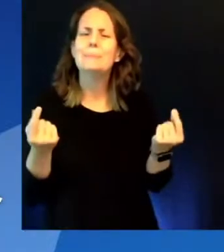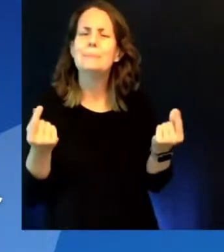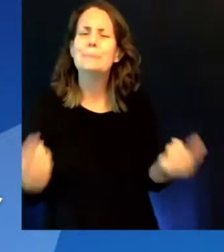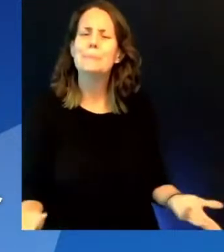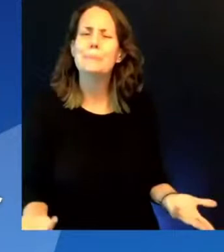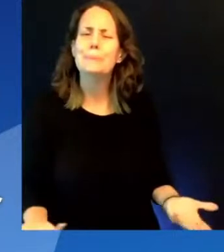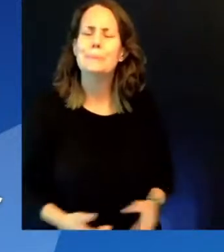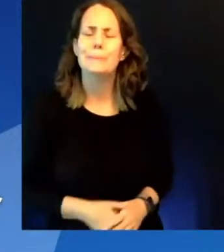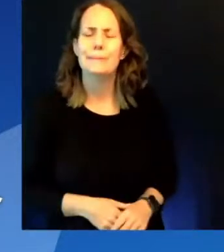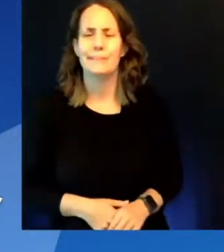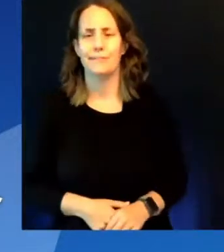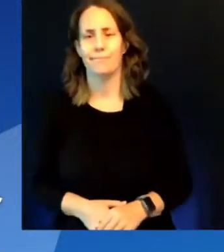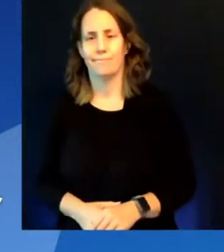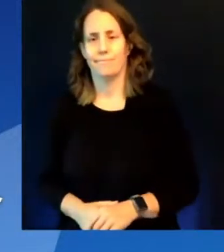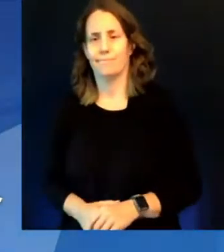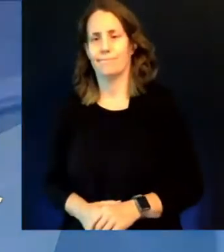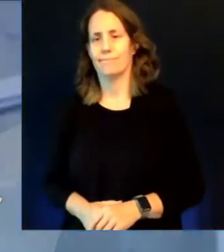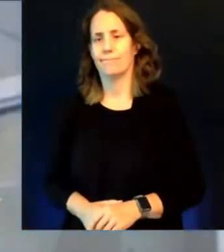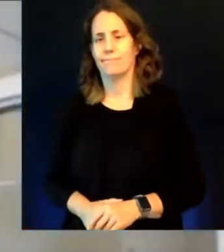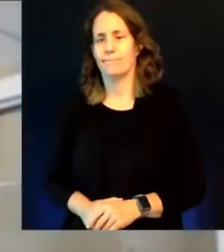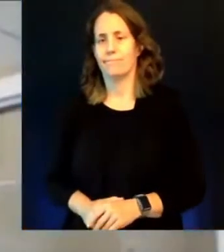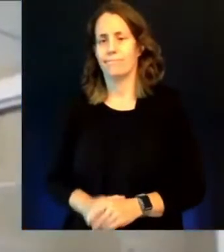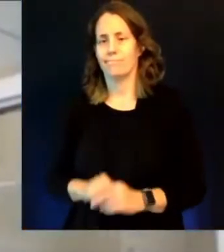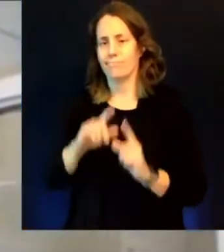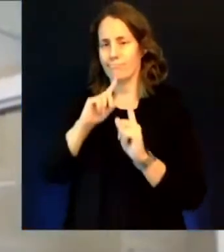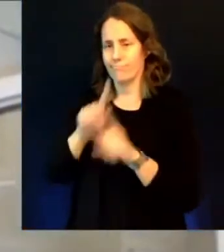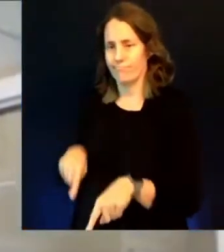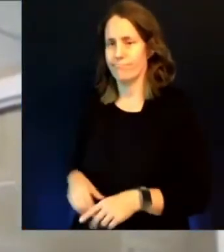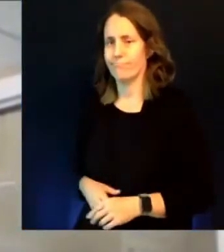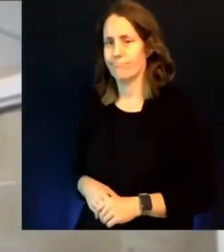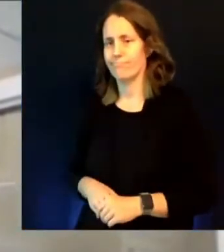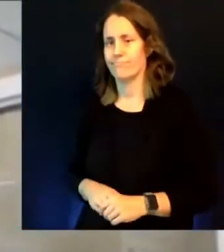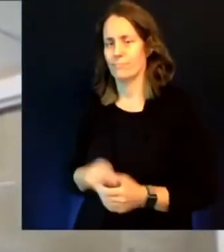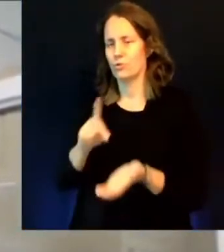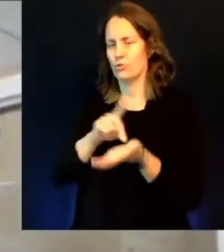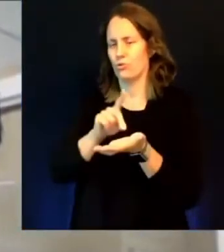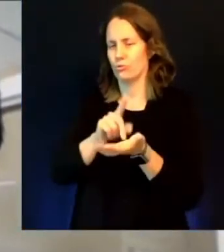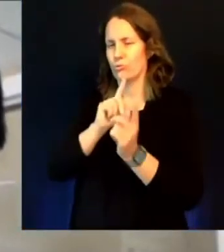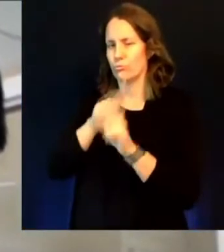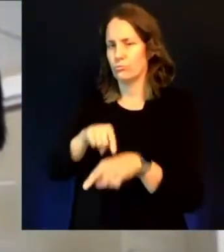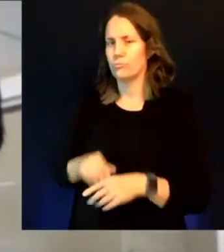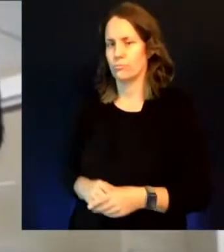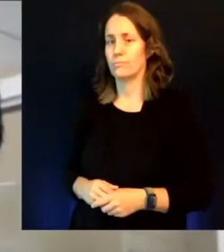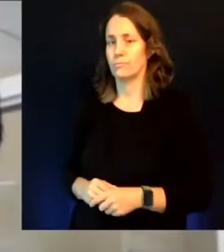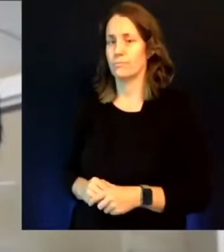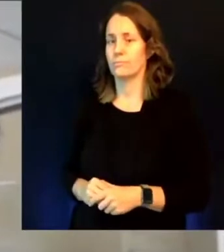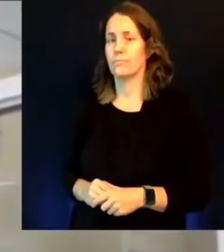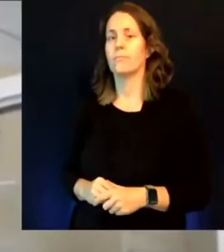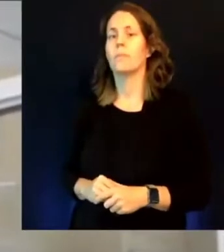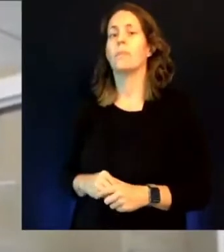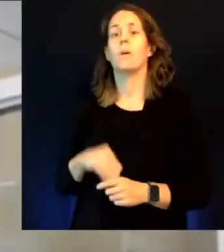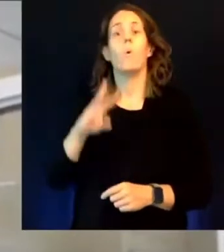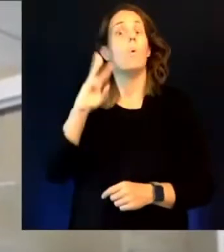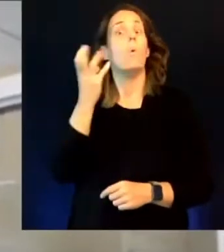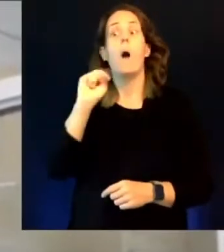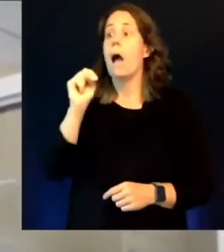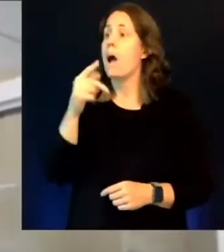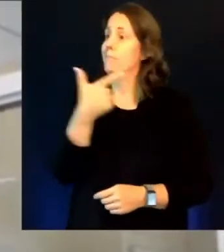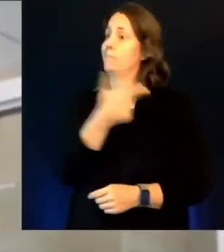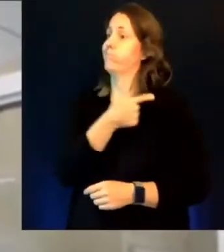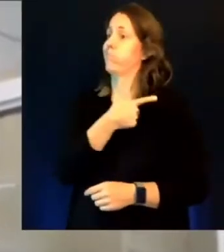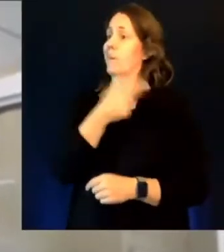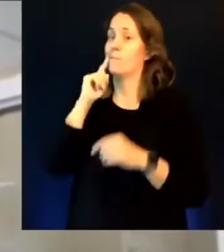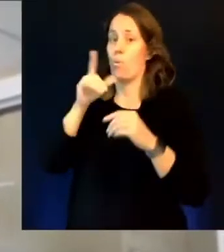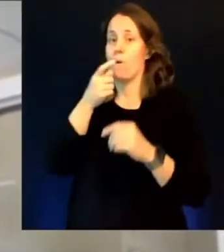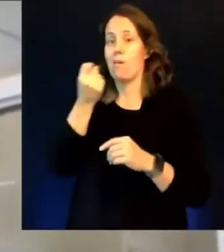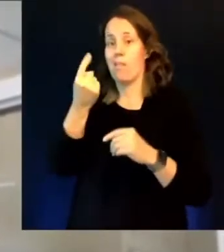I'd be happy to talk about that one. We don't, for the first part, when will vaccines be authorized for children 11 and under? We don't yet know.